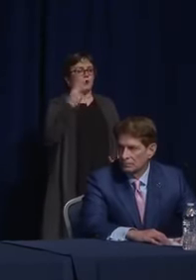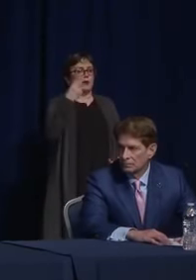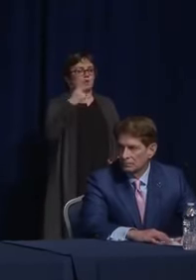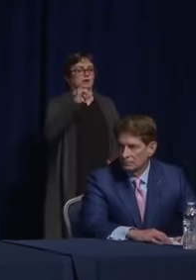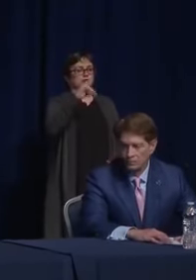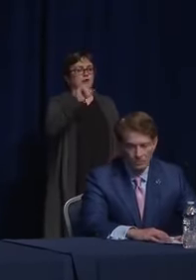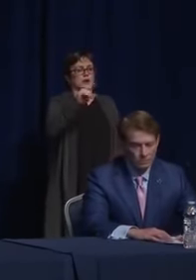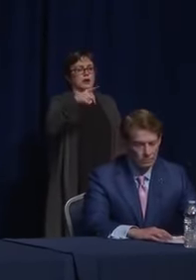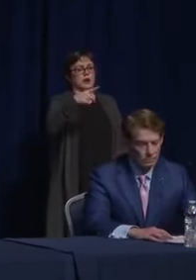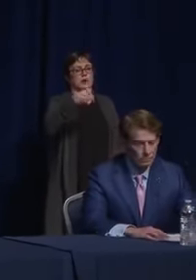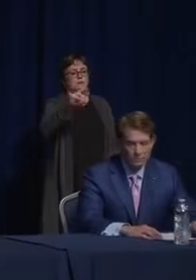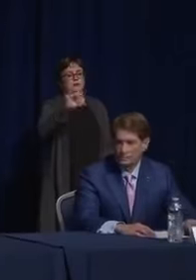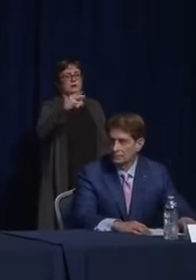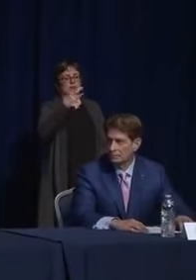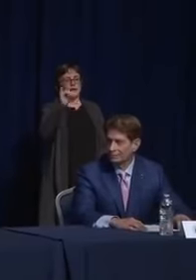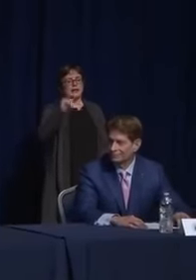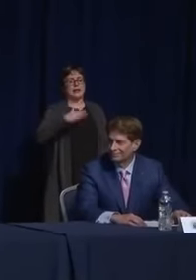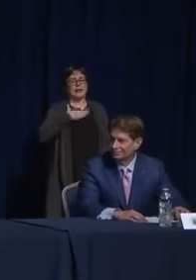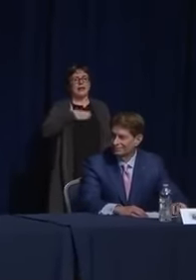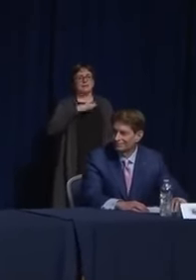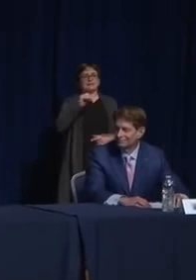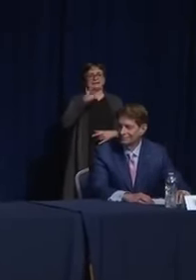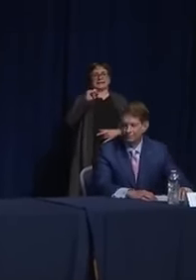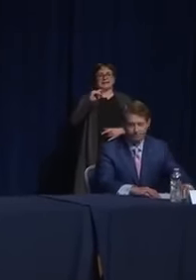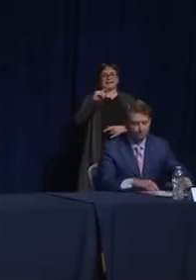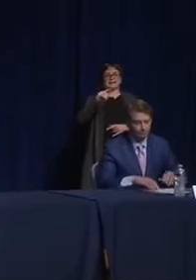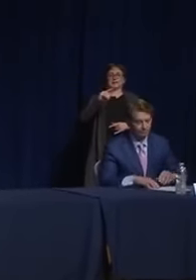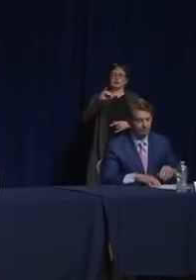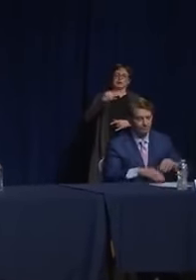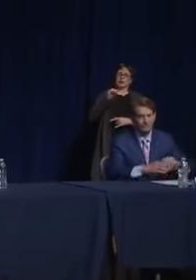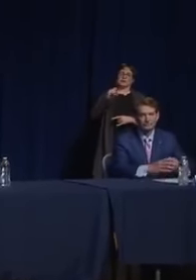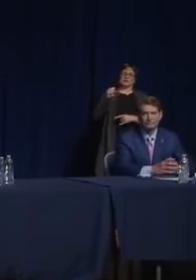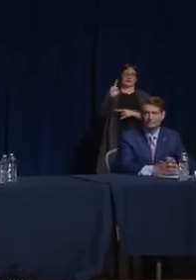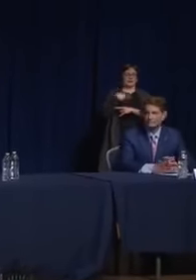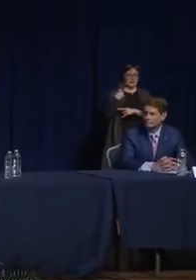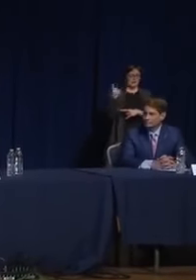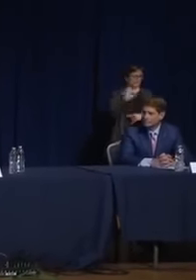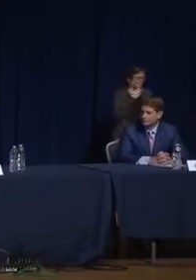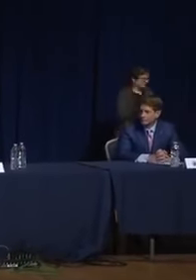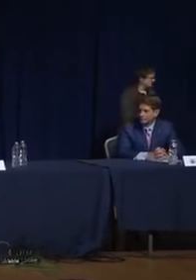Persicelli. Happy St. Joseph's Day. Thank you, Governor. Good afternoon.